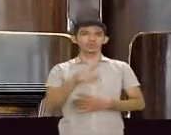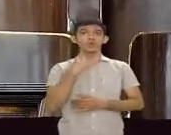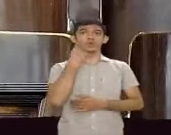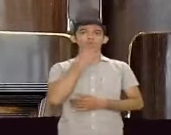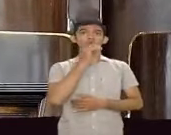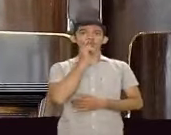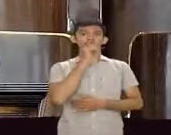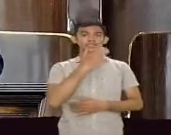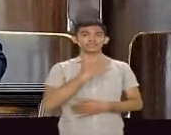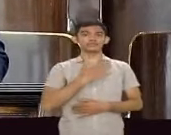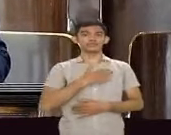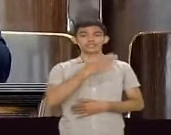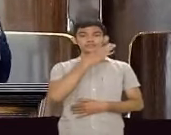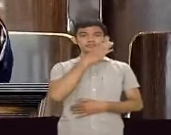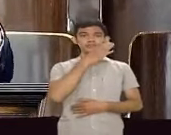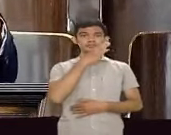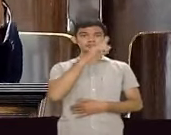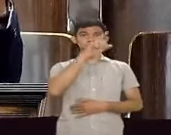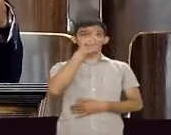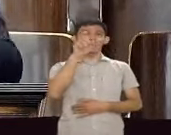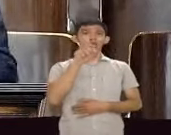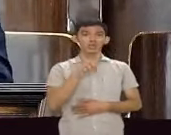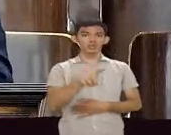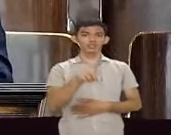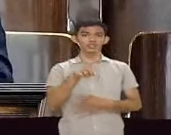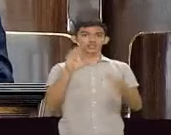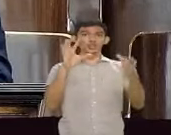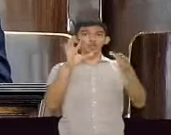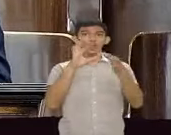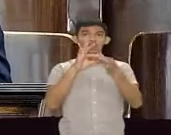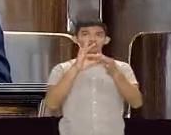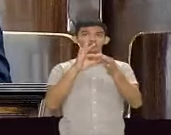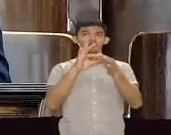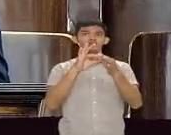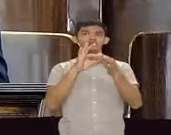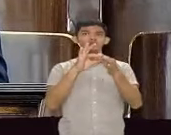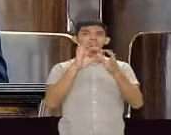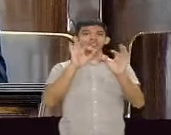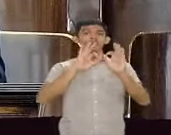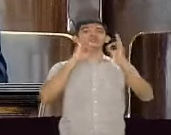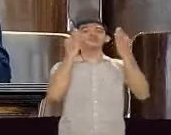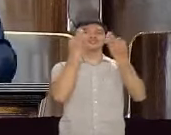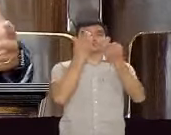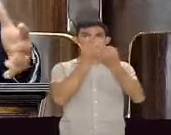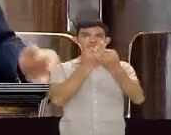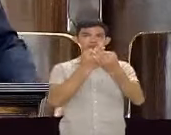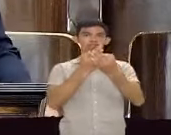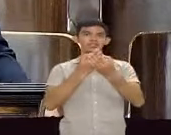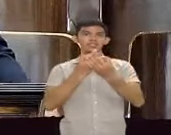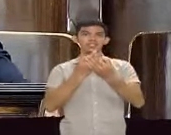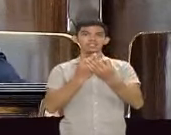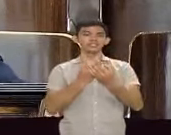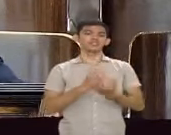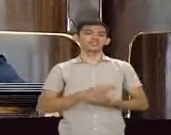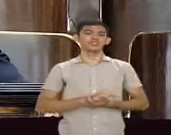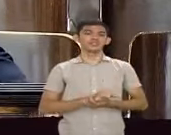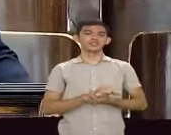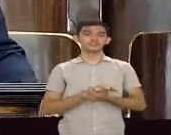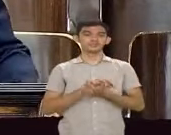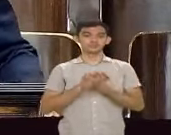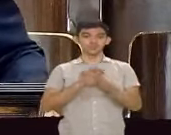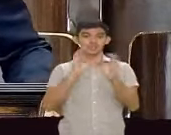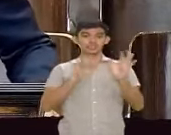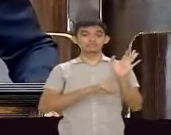is, who is my mother? A question of family ties is the title of our message tonight. And this basically reveals